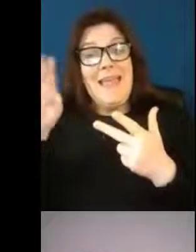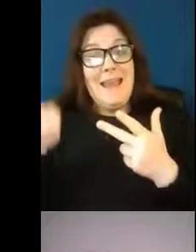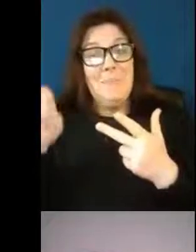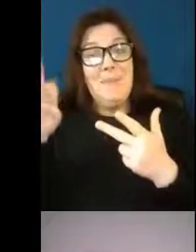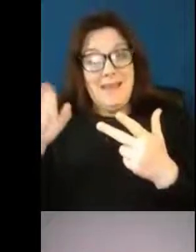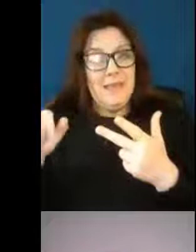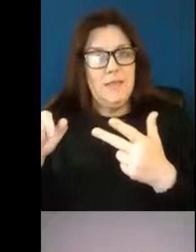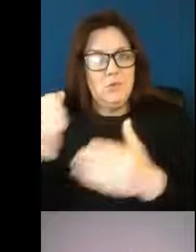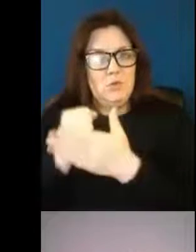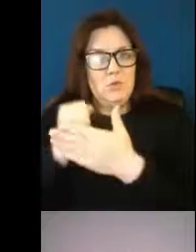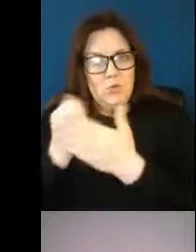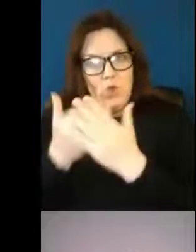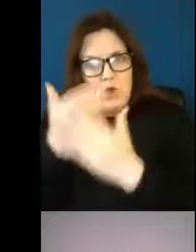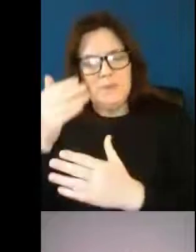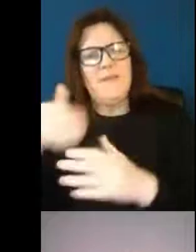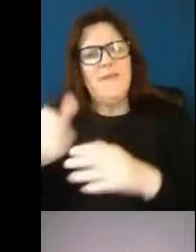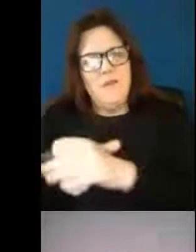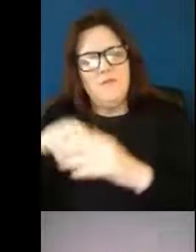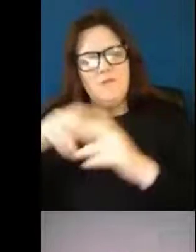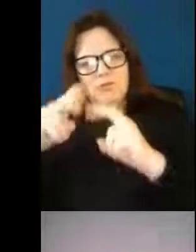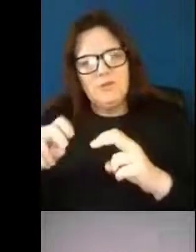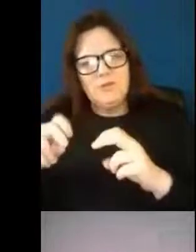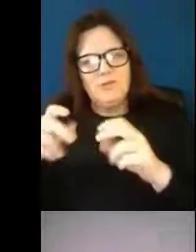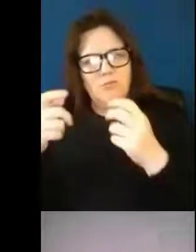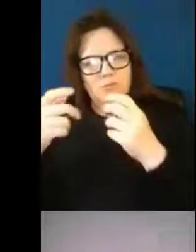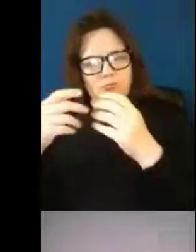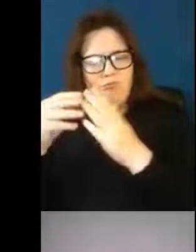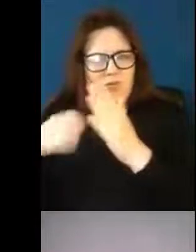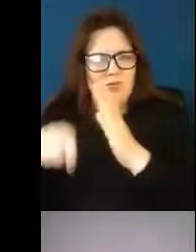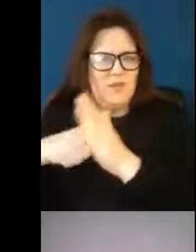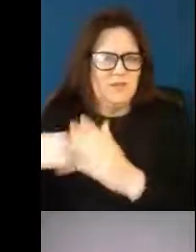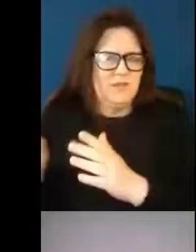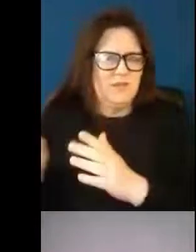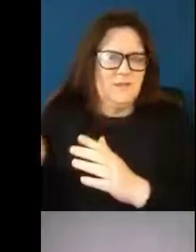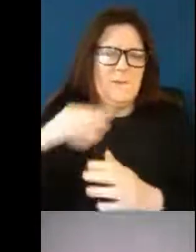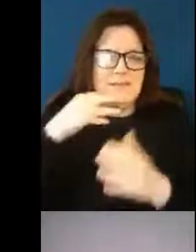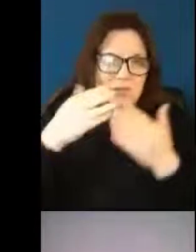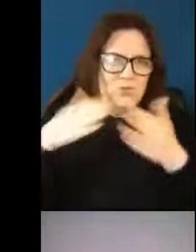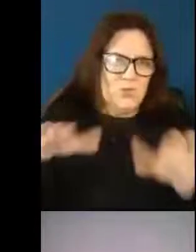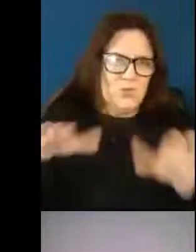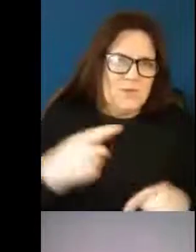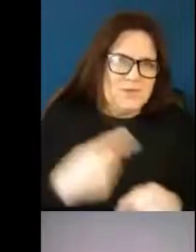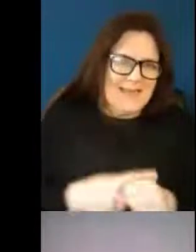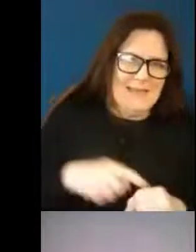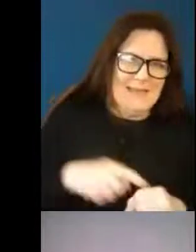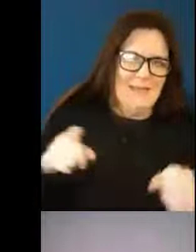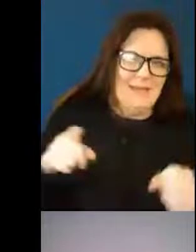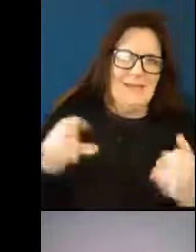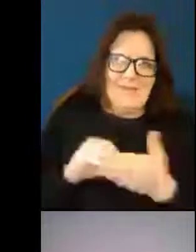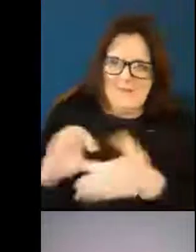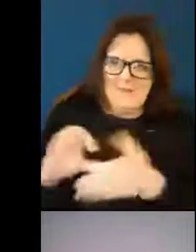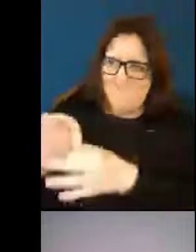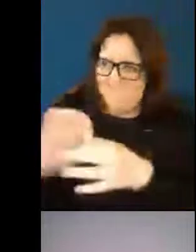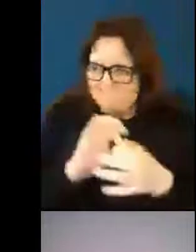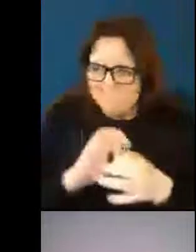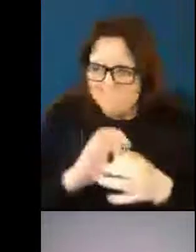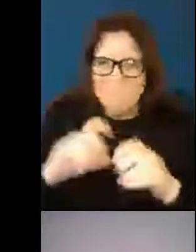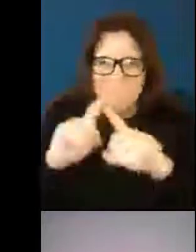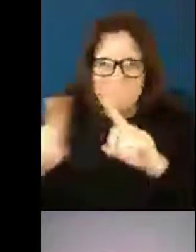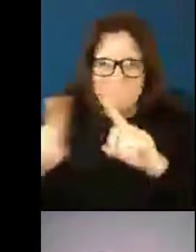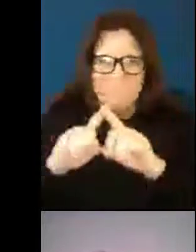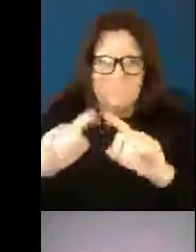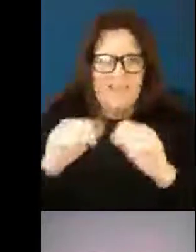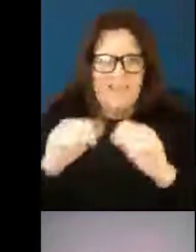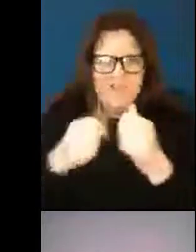research project. So I think, again, this illustrates that crossover of collaboration between different